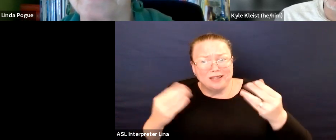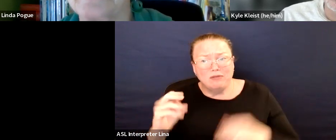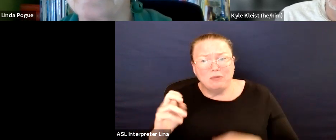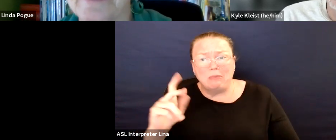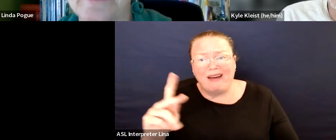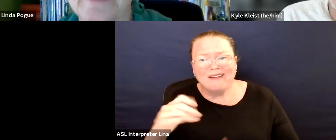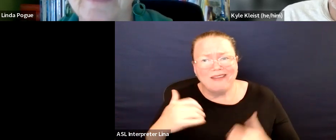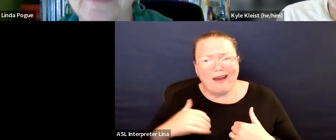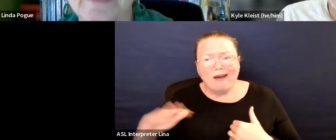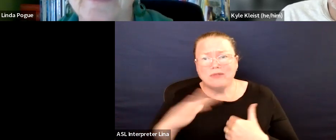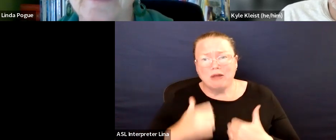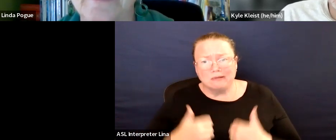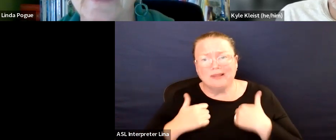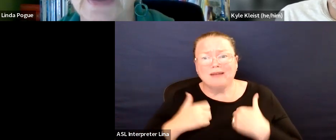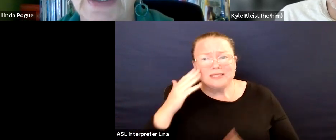lived experience.